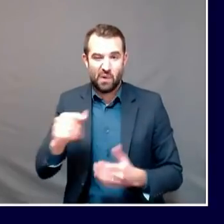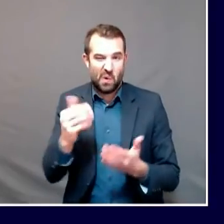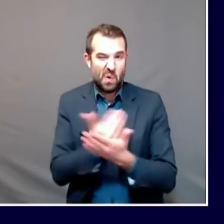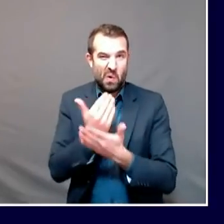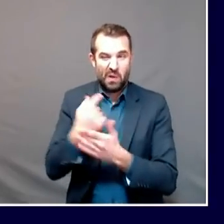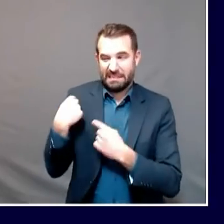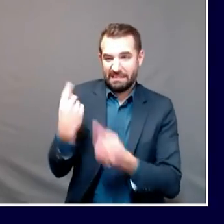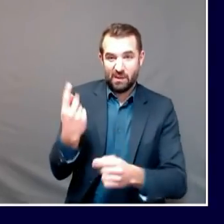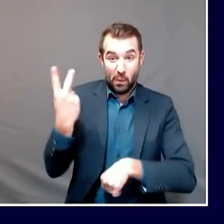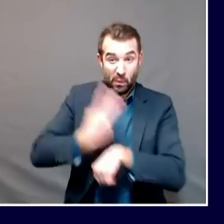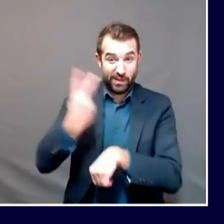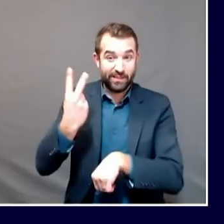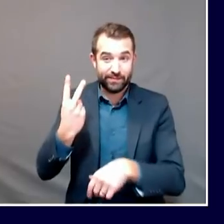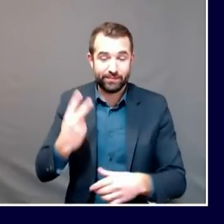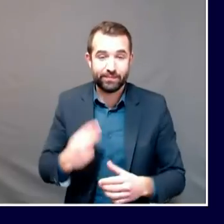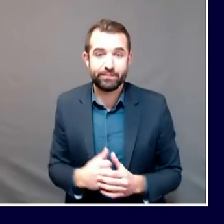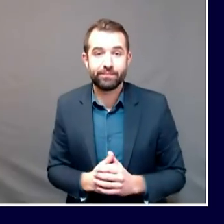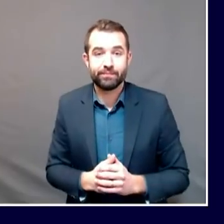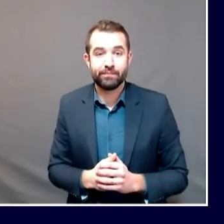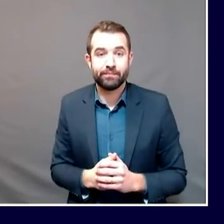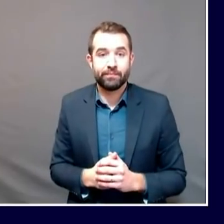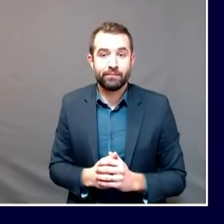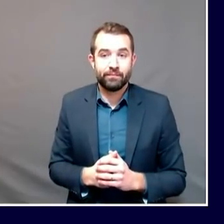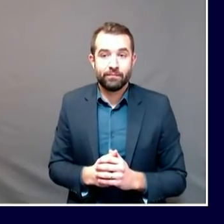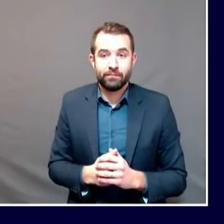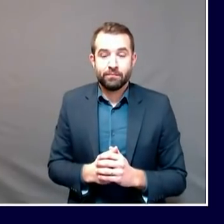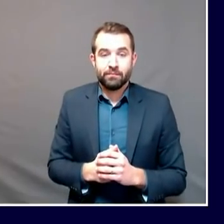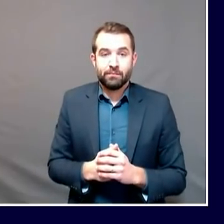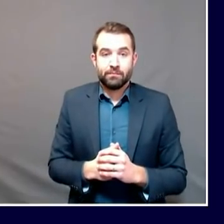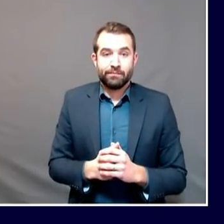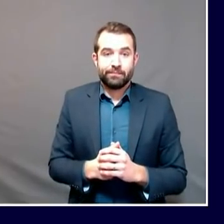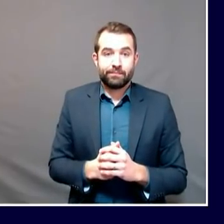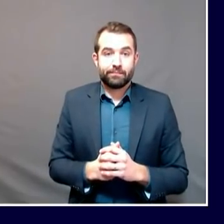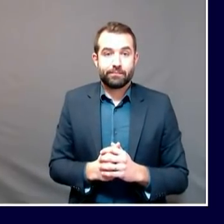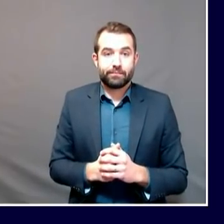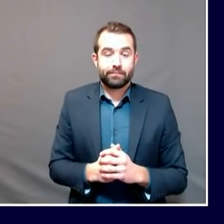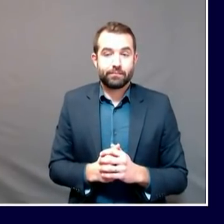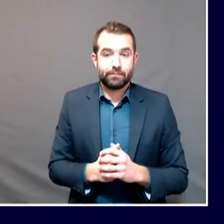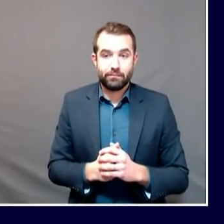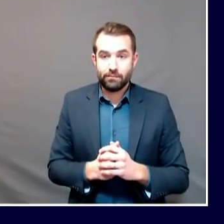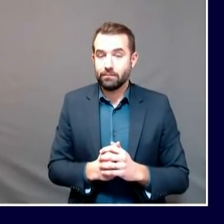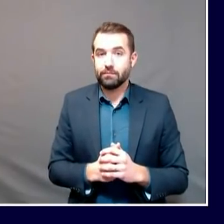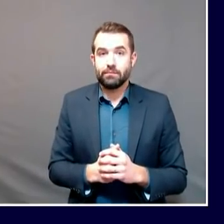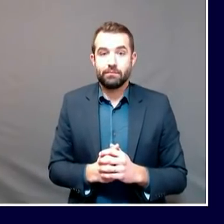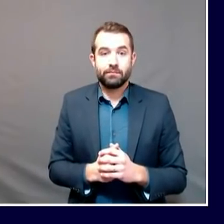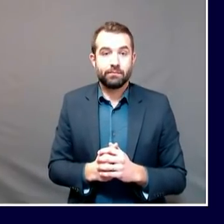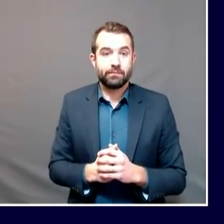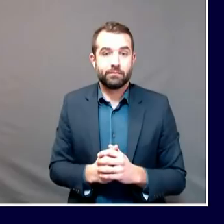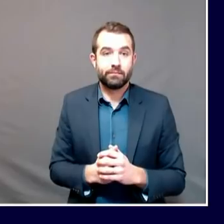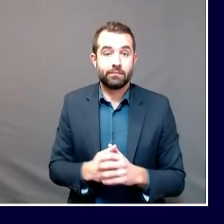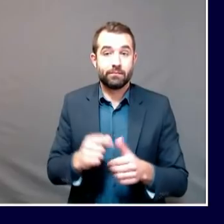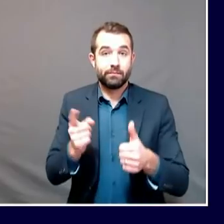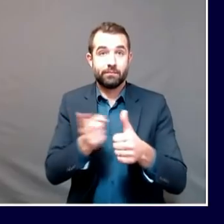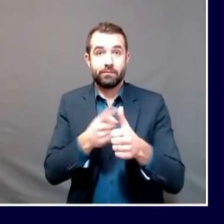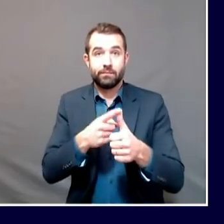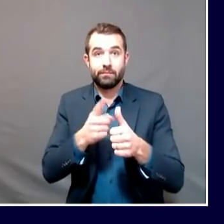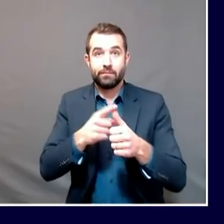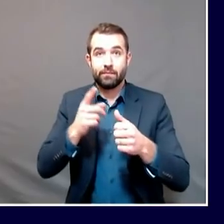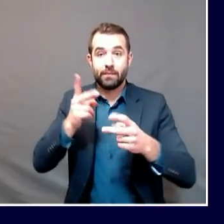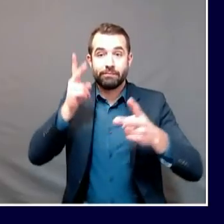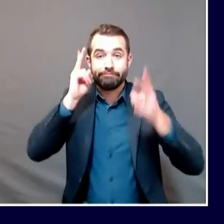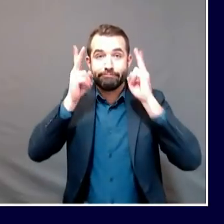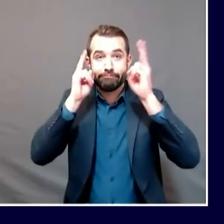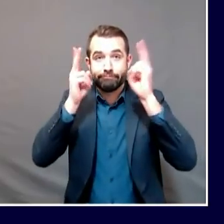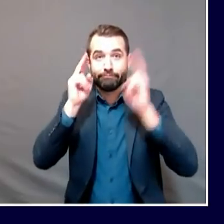state just since the last time I spoke with you. Those include at the Cut Loose Salon in Norway, where